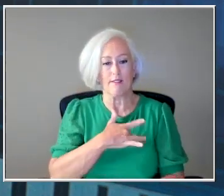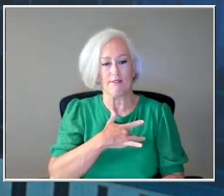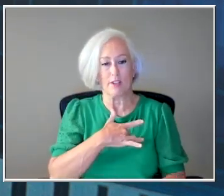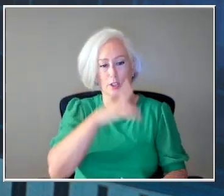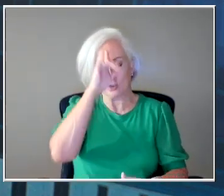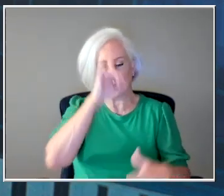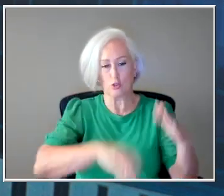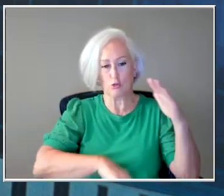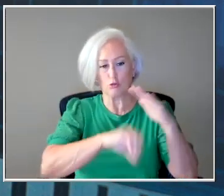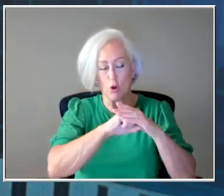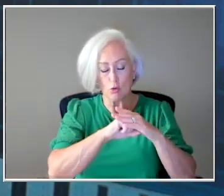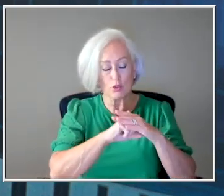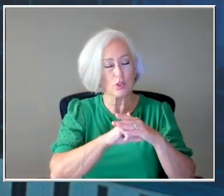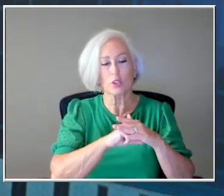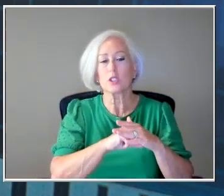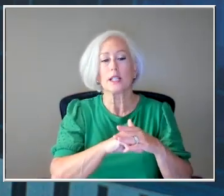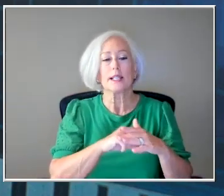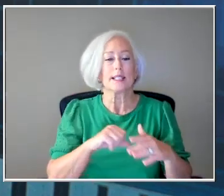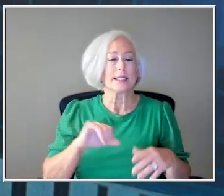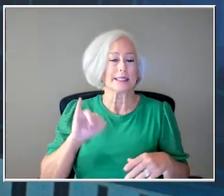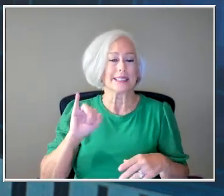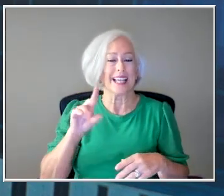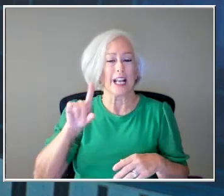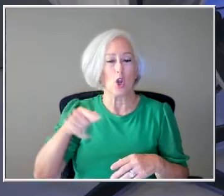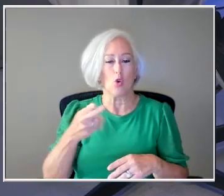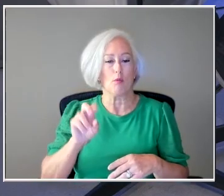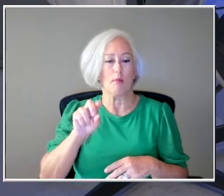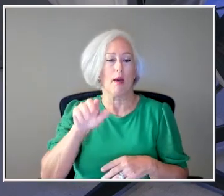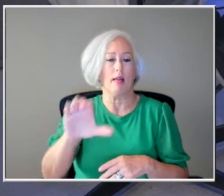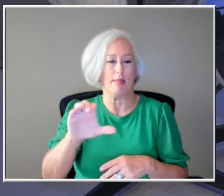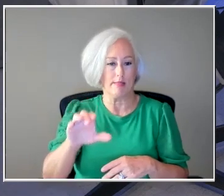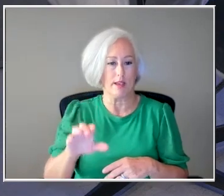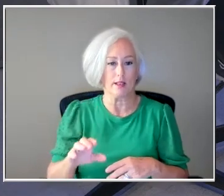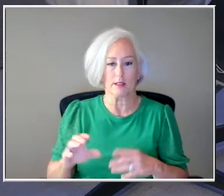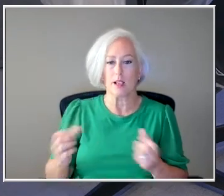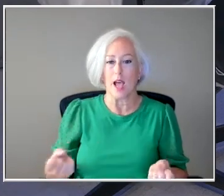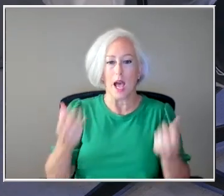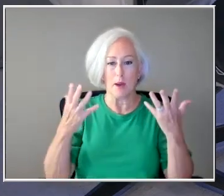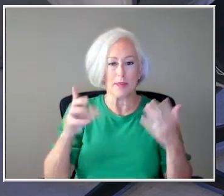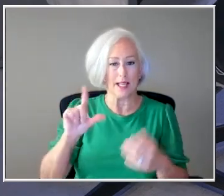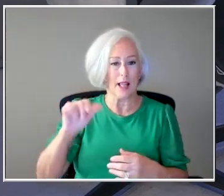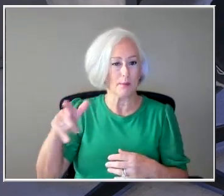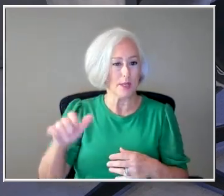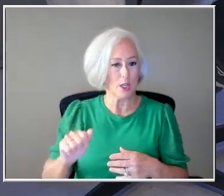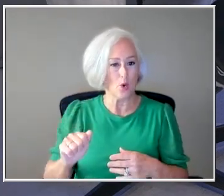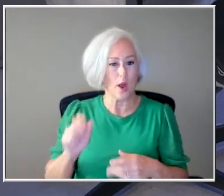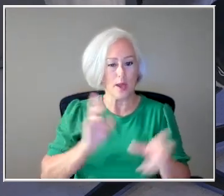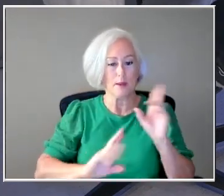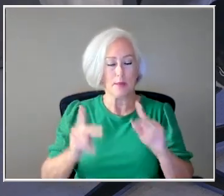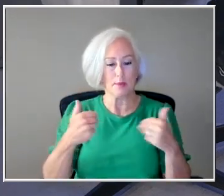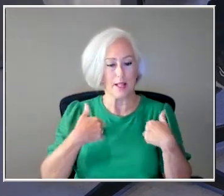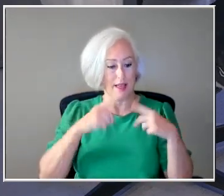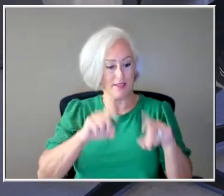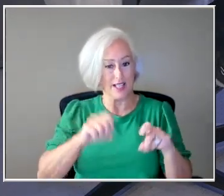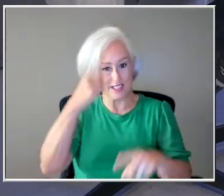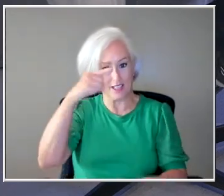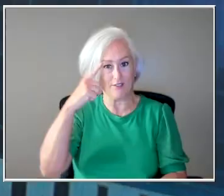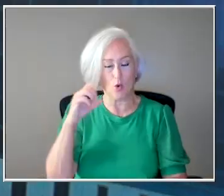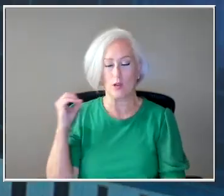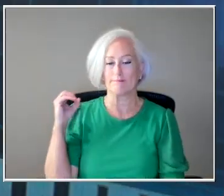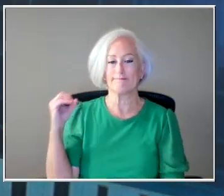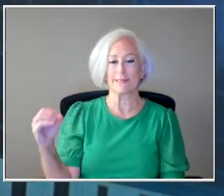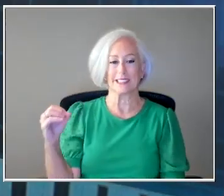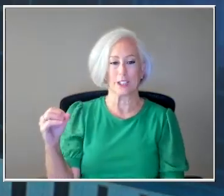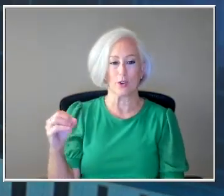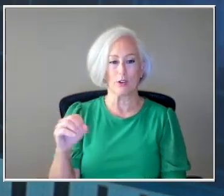many times is LPLA checked in those patients? Probably 0. 0. And we know potentially 40% of those could